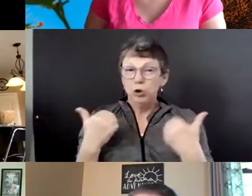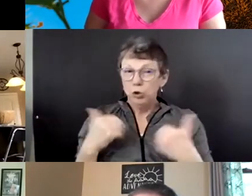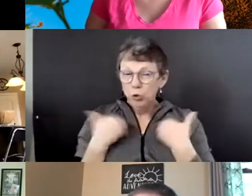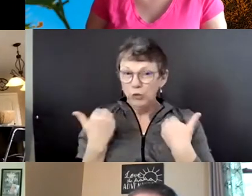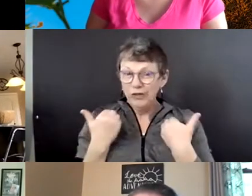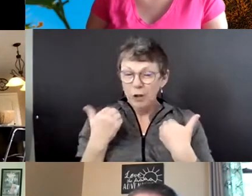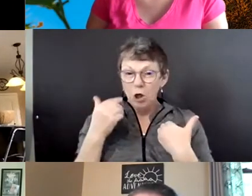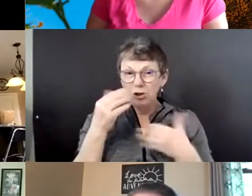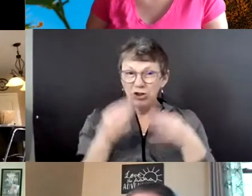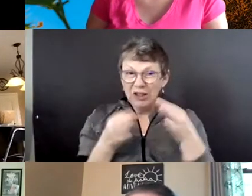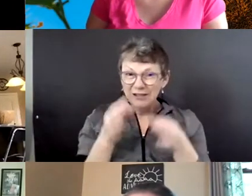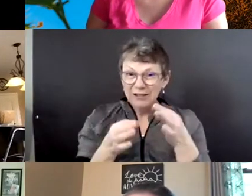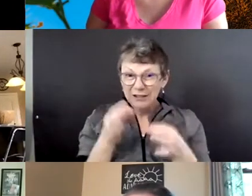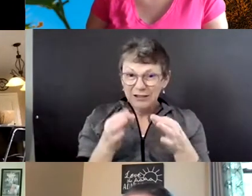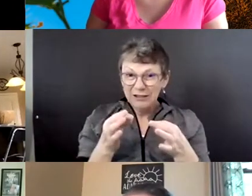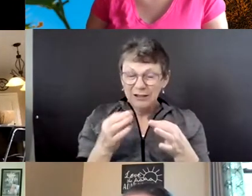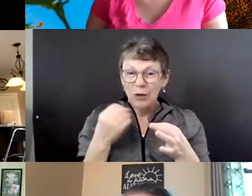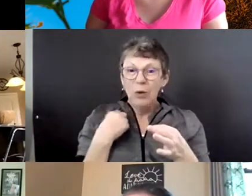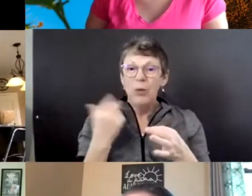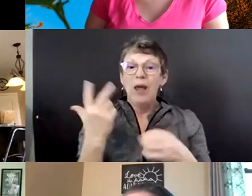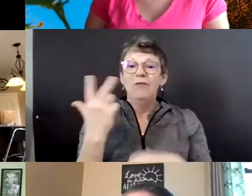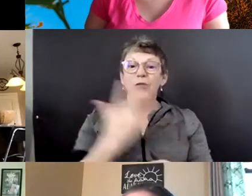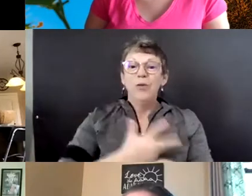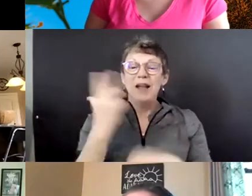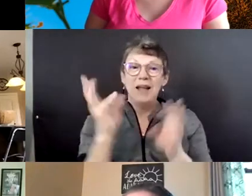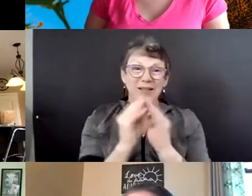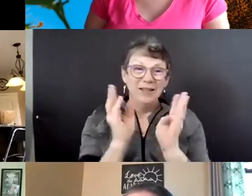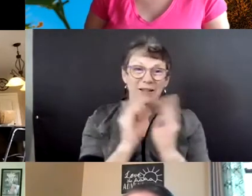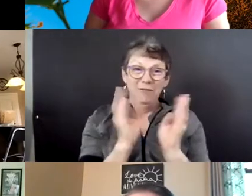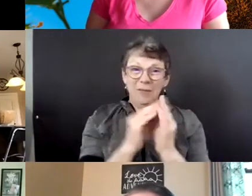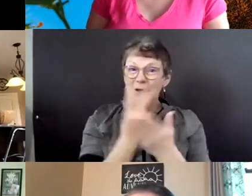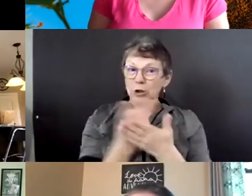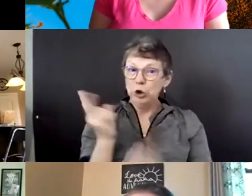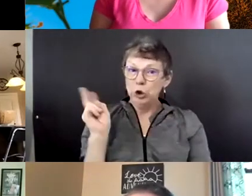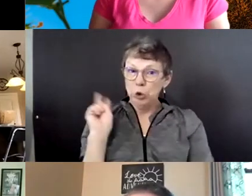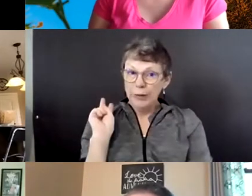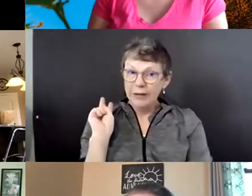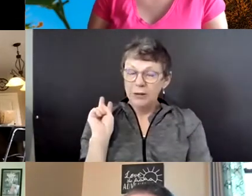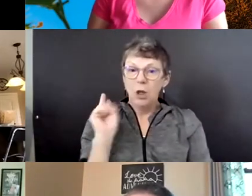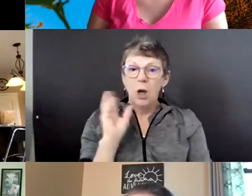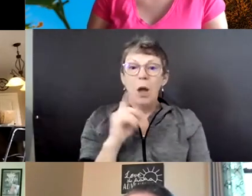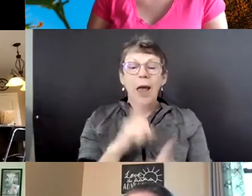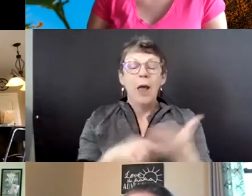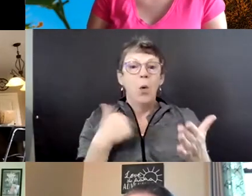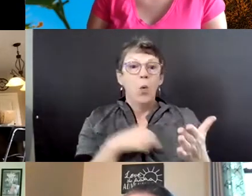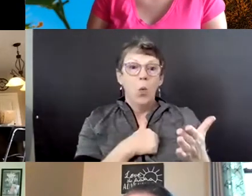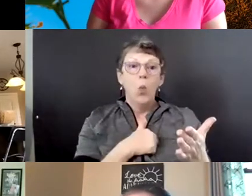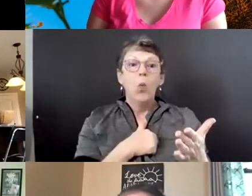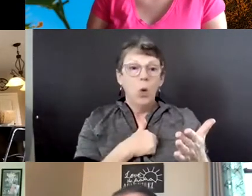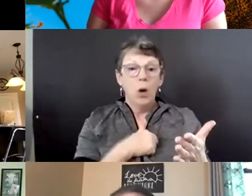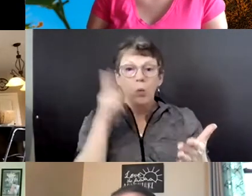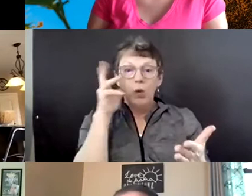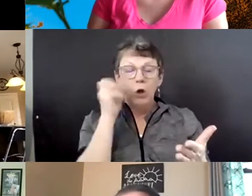we had 3 days of meetings 2 weeks ago. And one of the things that we heard from our corrections community is about their